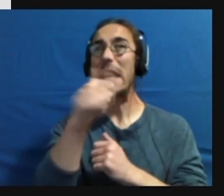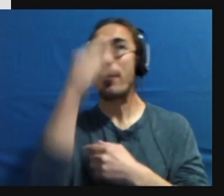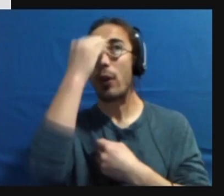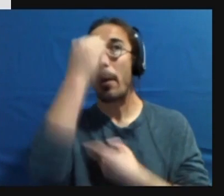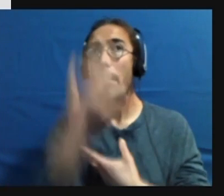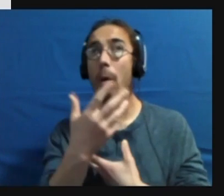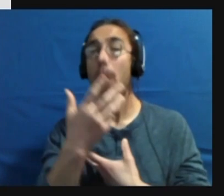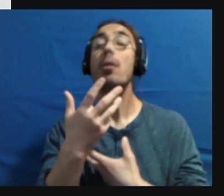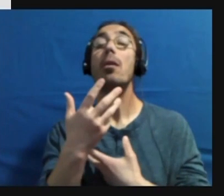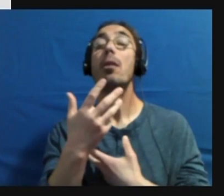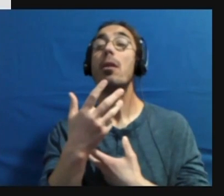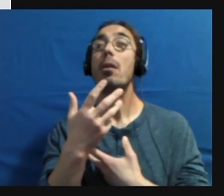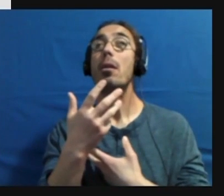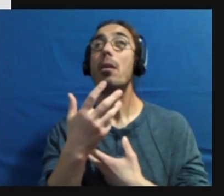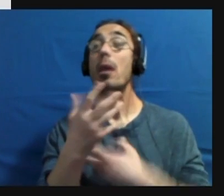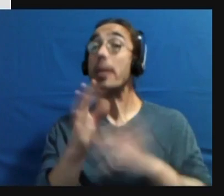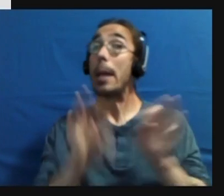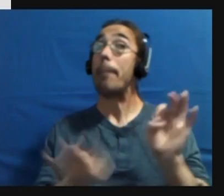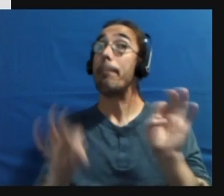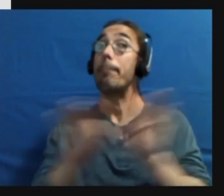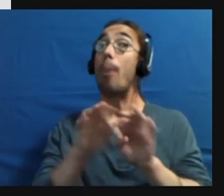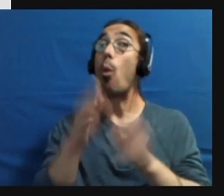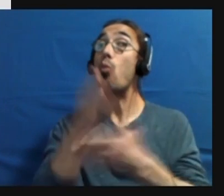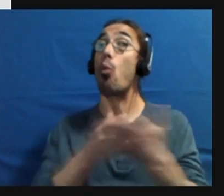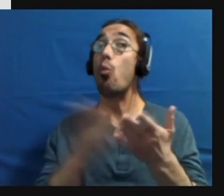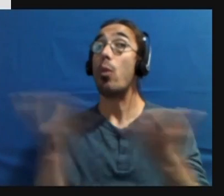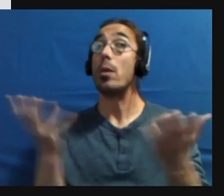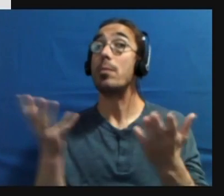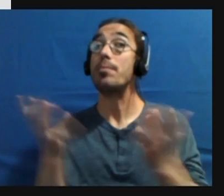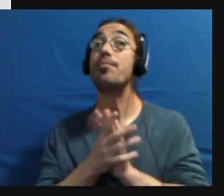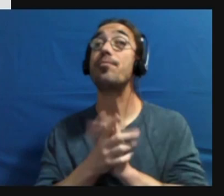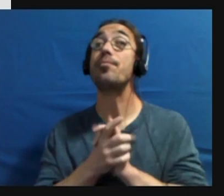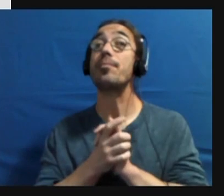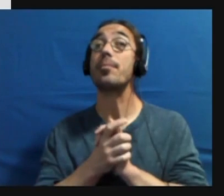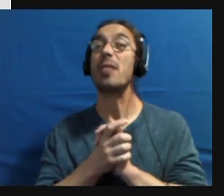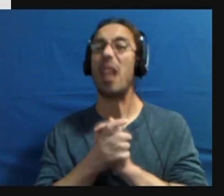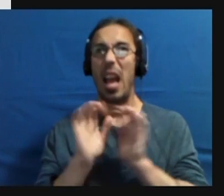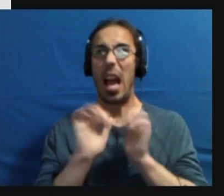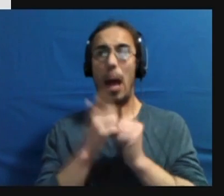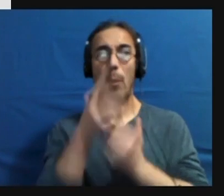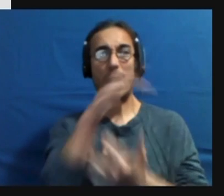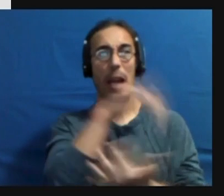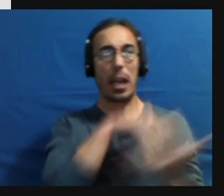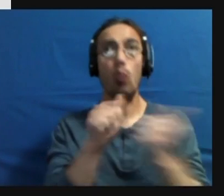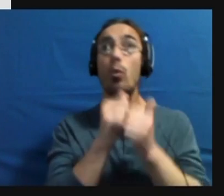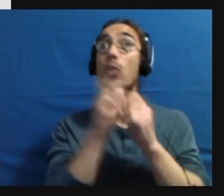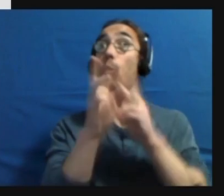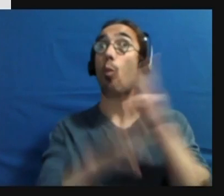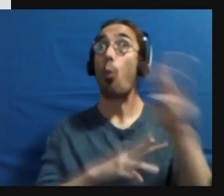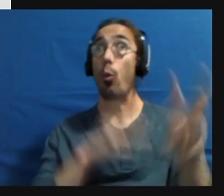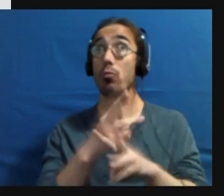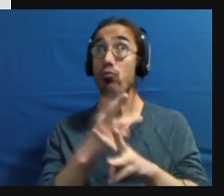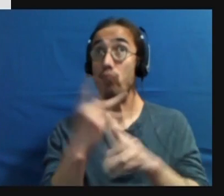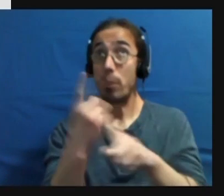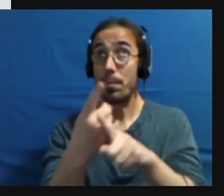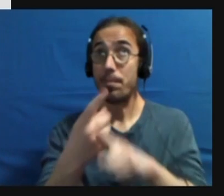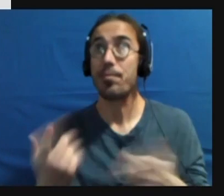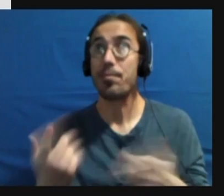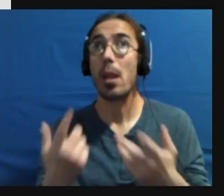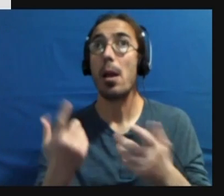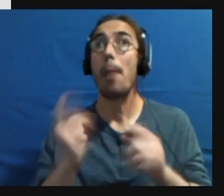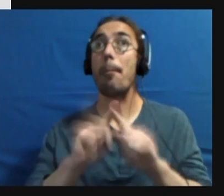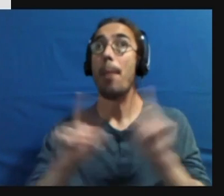product isn't really the important part. The end product is how we interact with the world, yes.